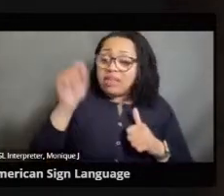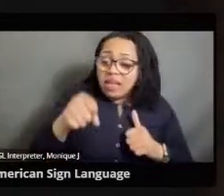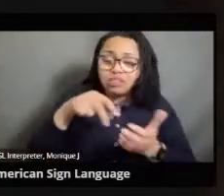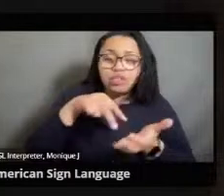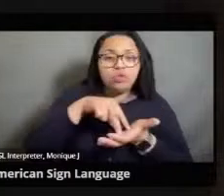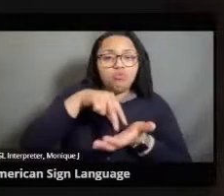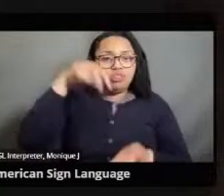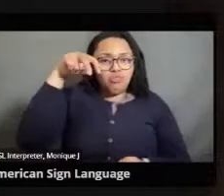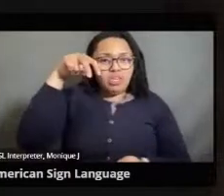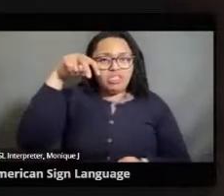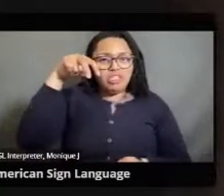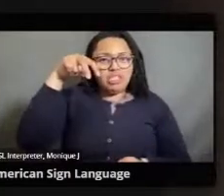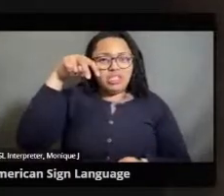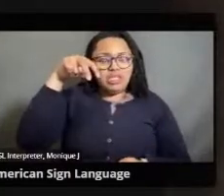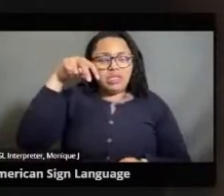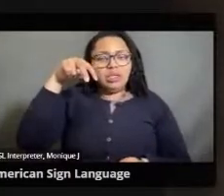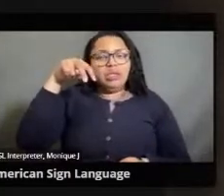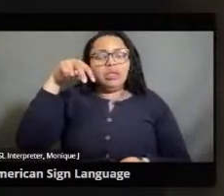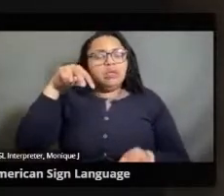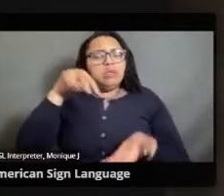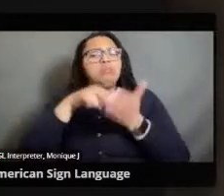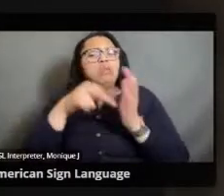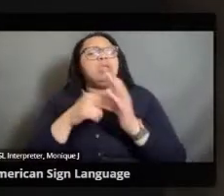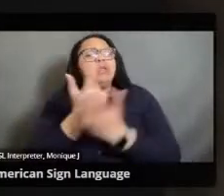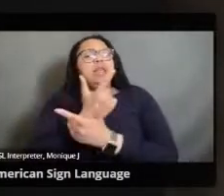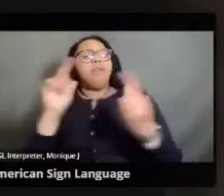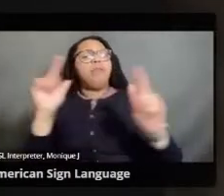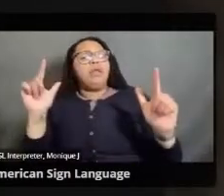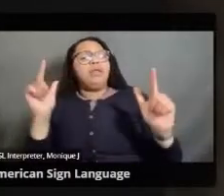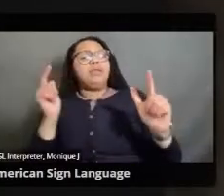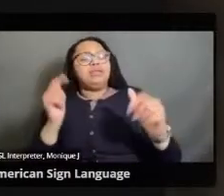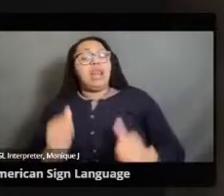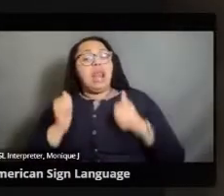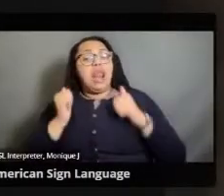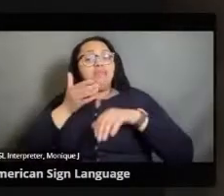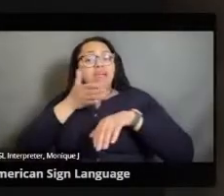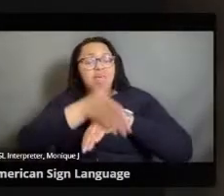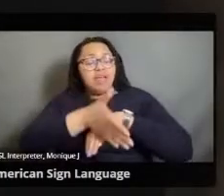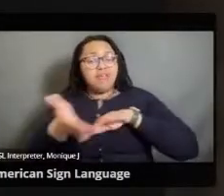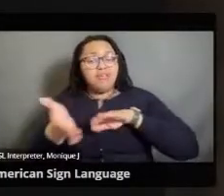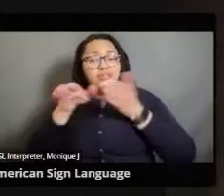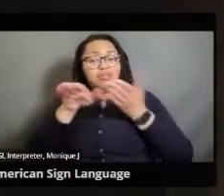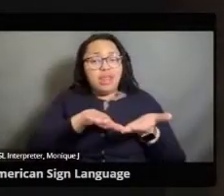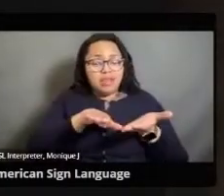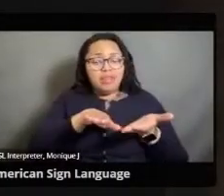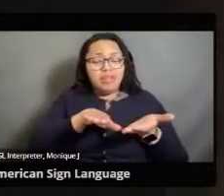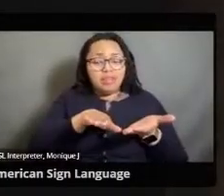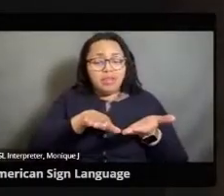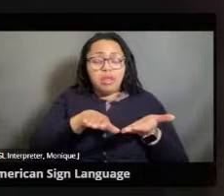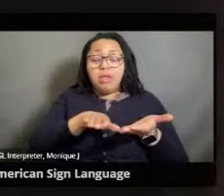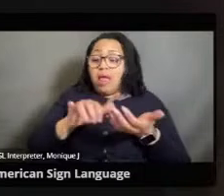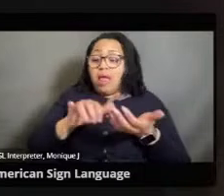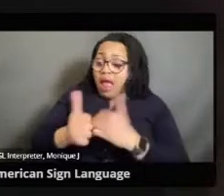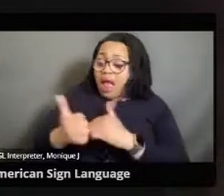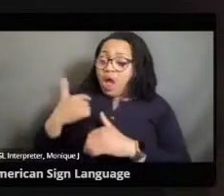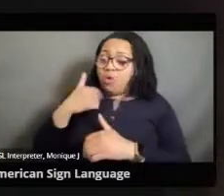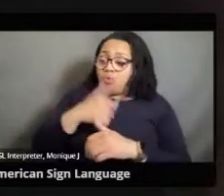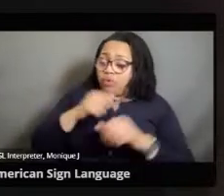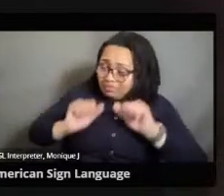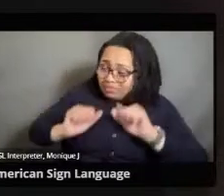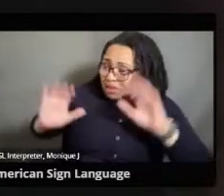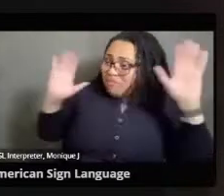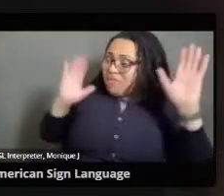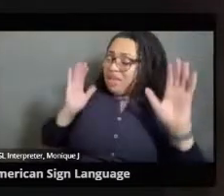resurrection is liberation, the life after death, the way. When we lay down our fears and open